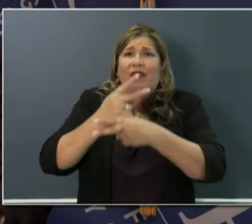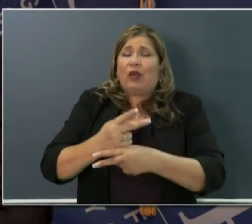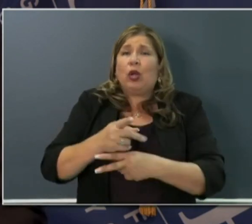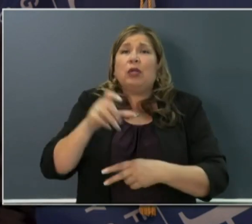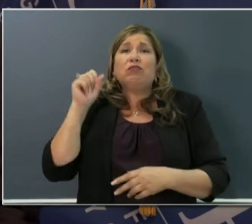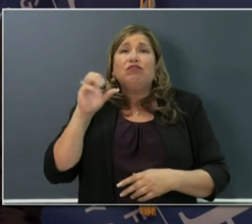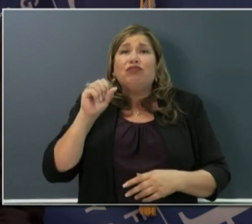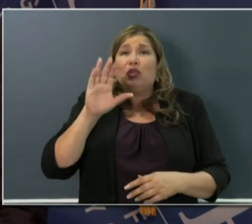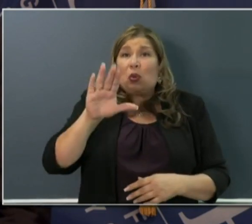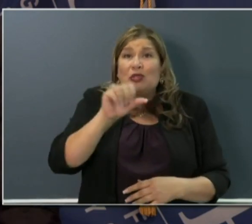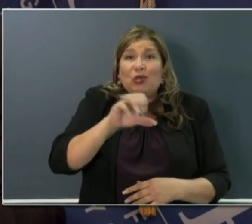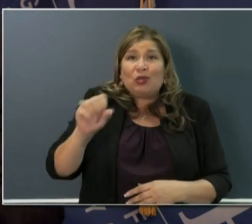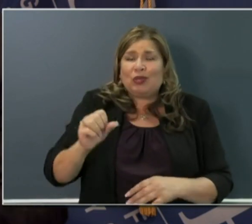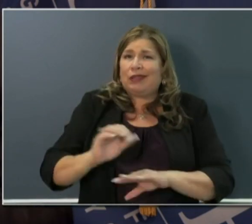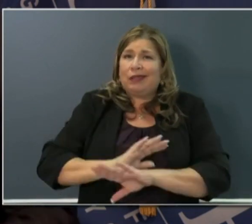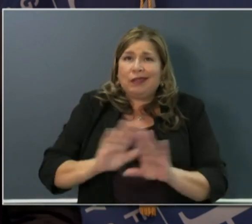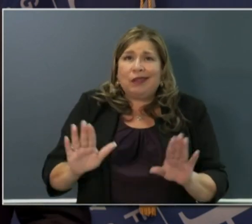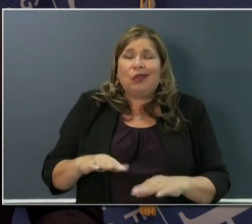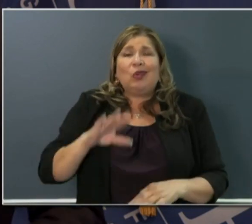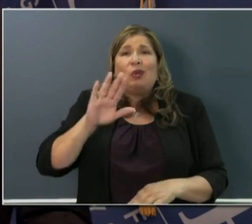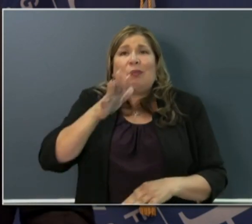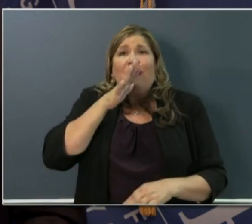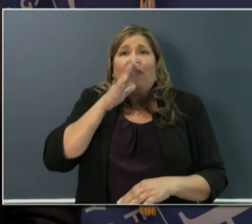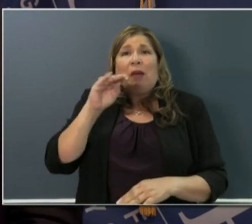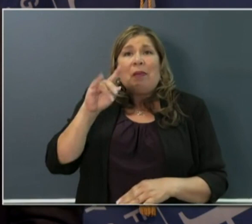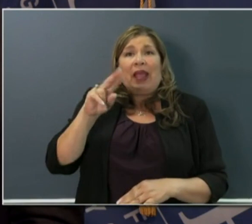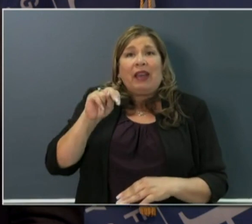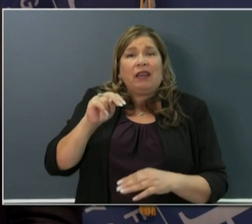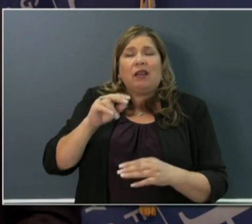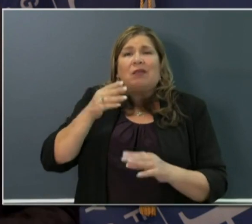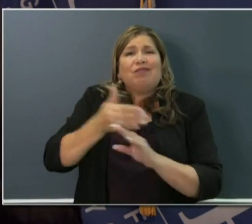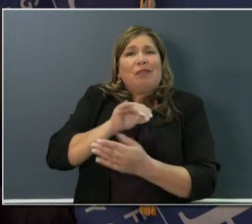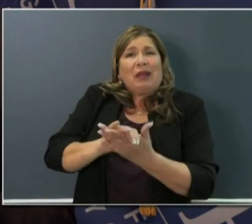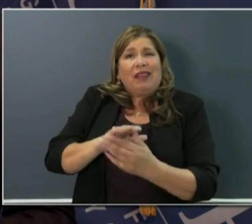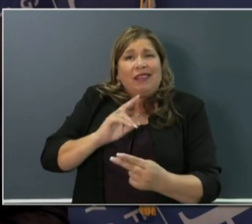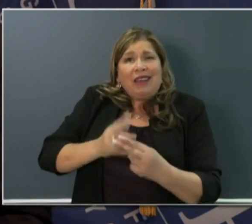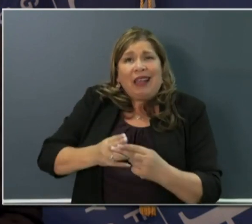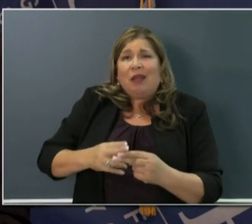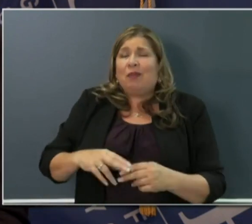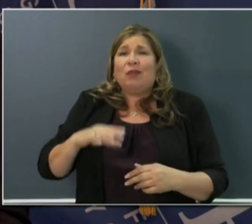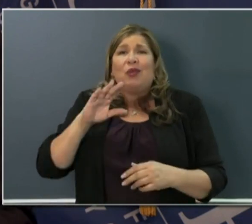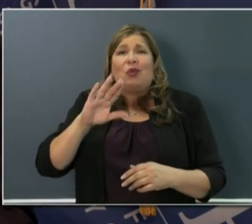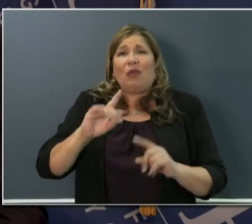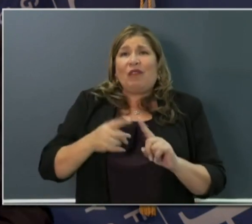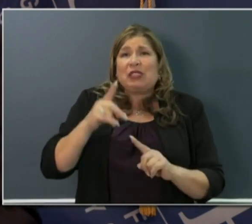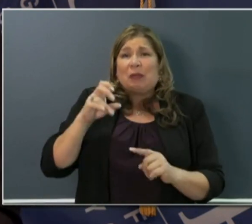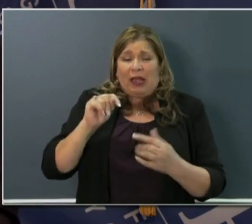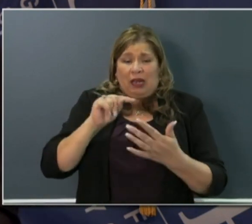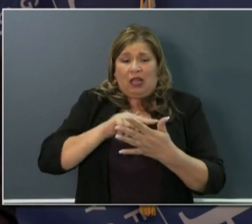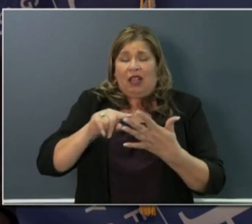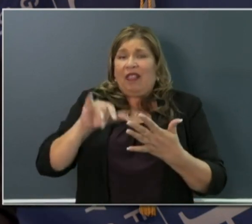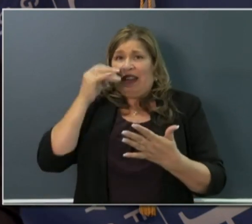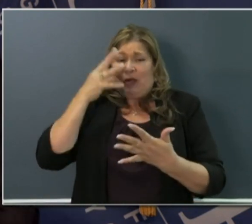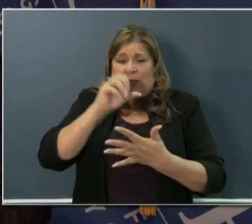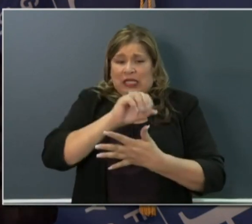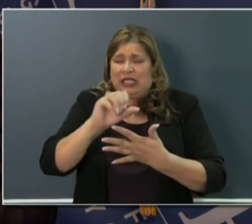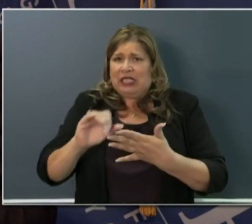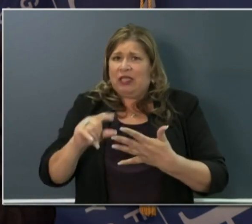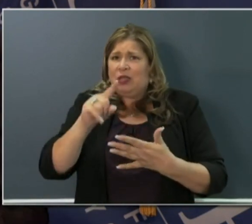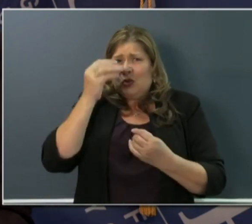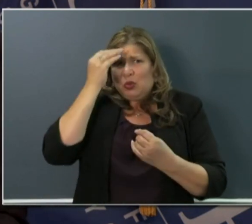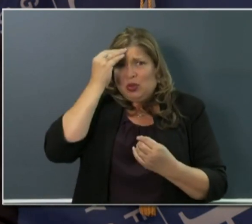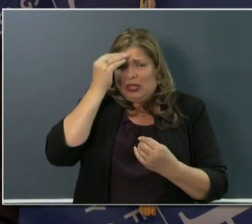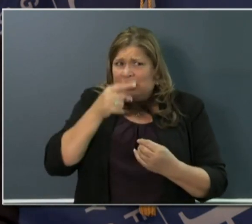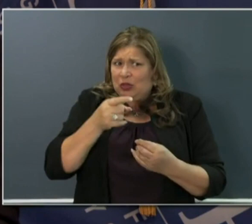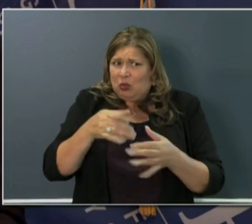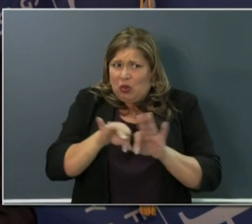your mother's maiden name, your first pet, whatever it may be. Just make sure that you're also being thoughtful, as we